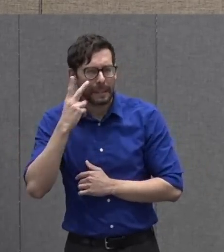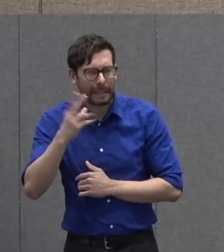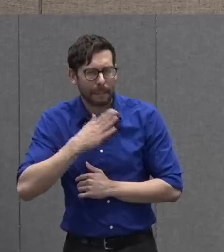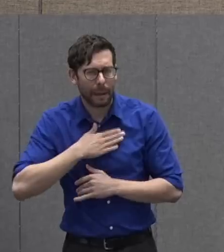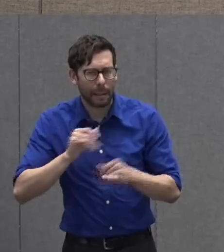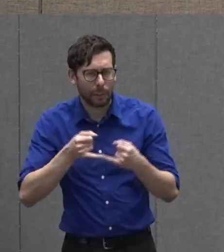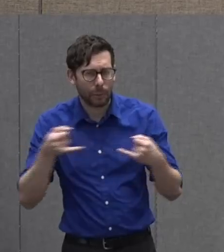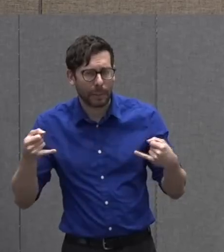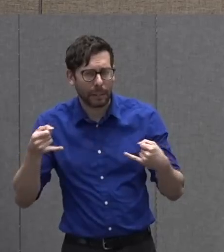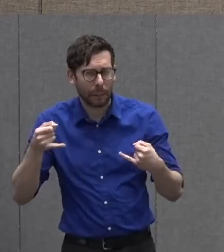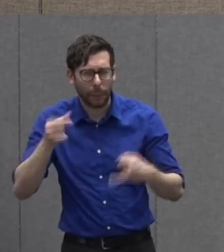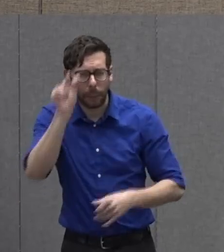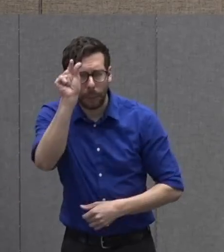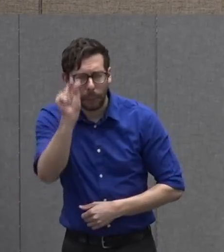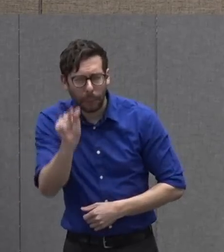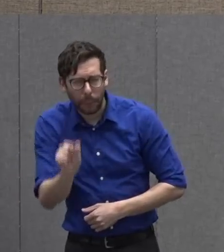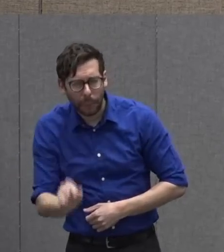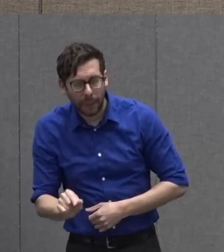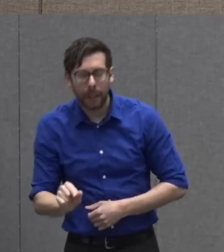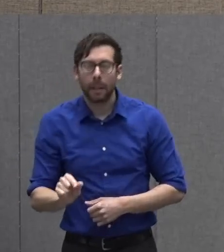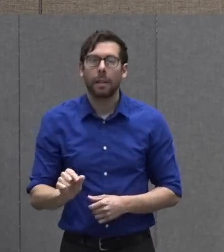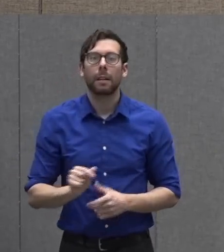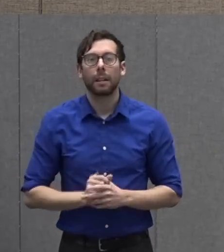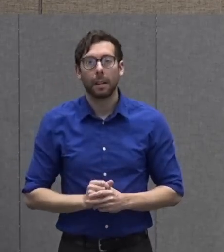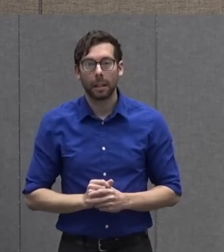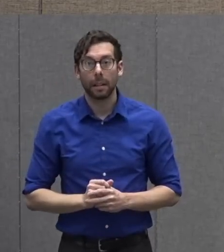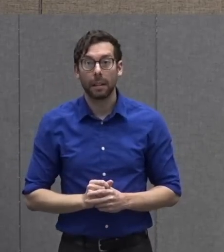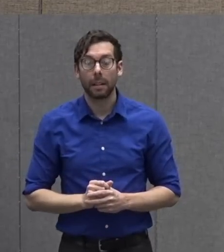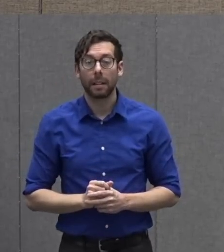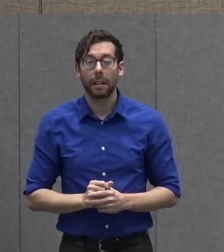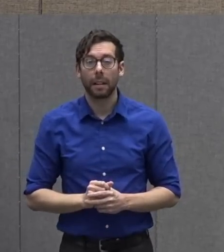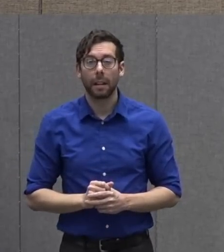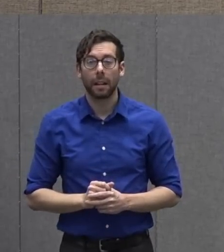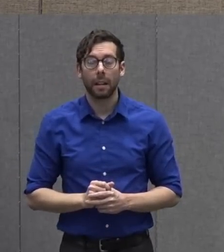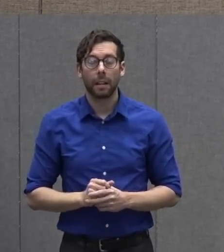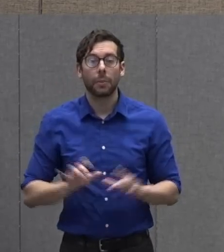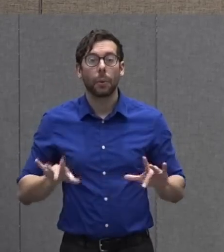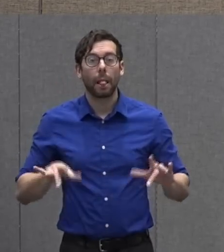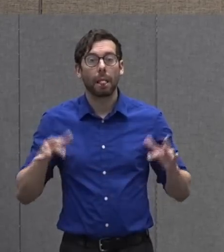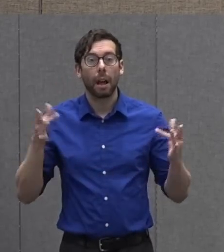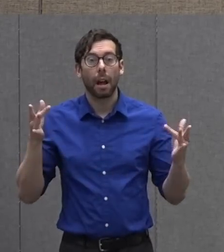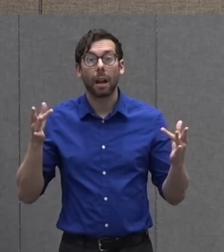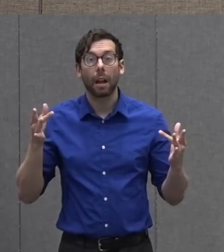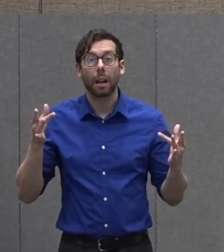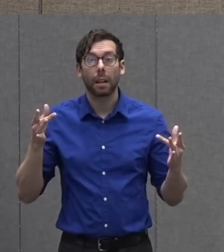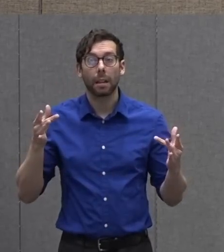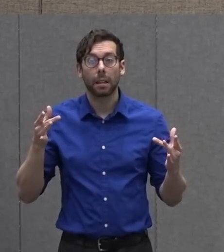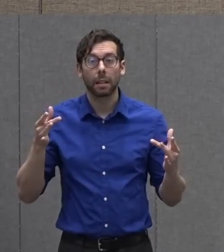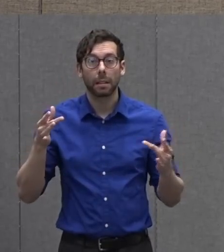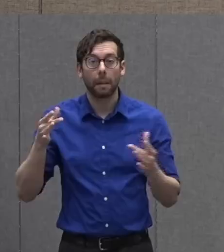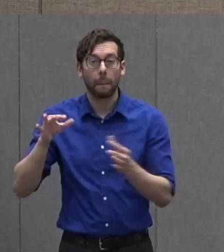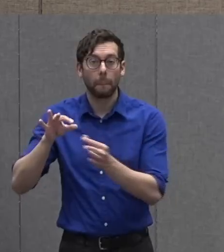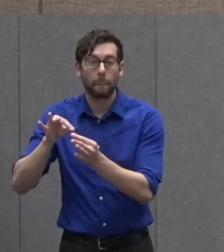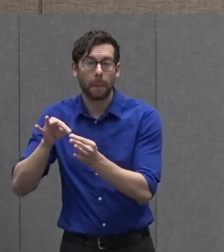thin. So I'm going to do a soft pull,